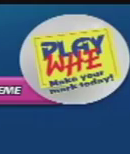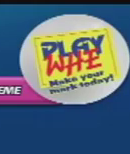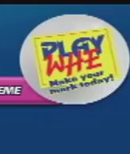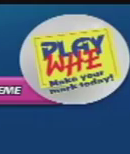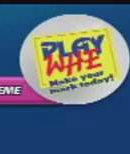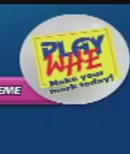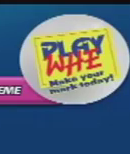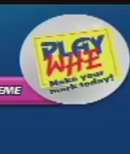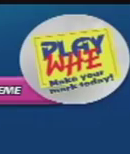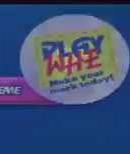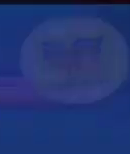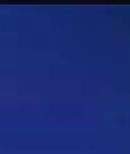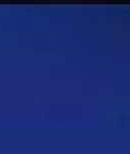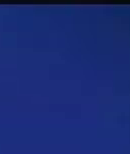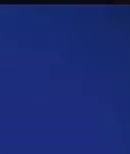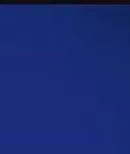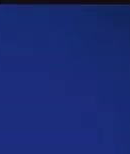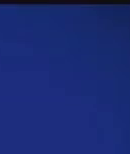this morning's Pick 2 numbers.